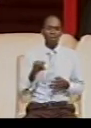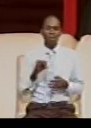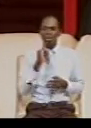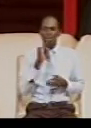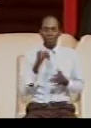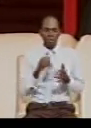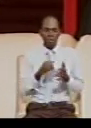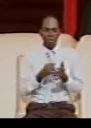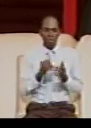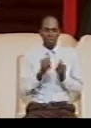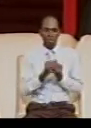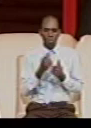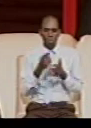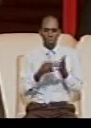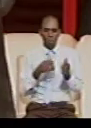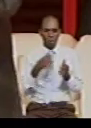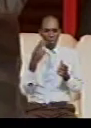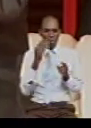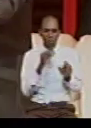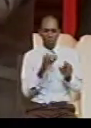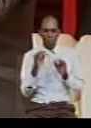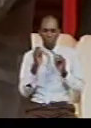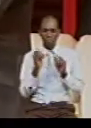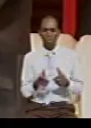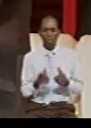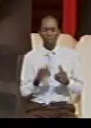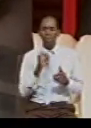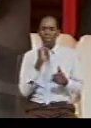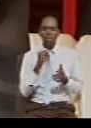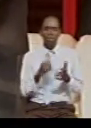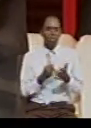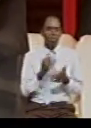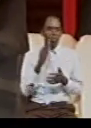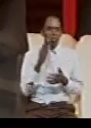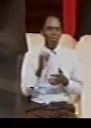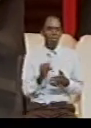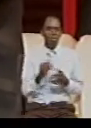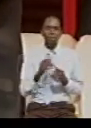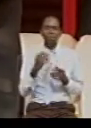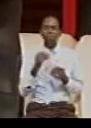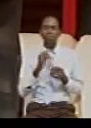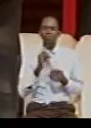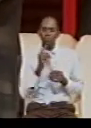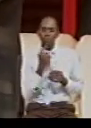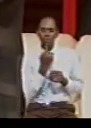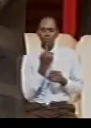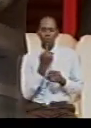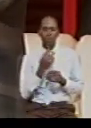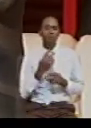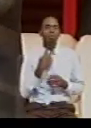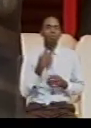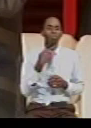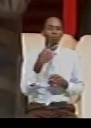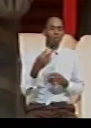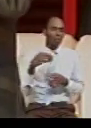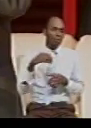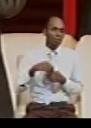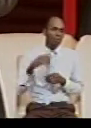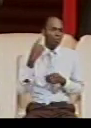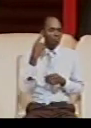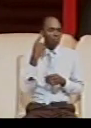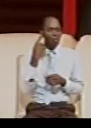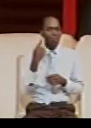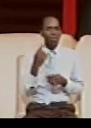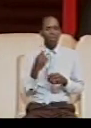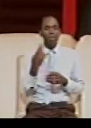by an audible voice? The Lord is telling us that once you receive Jesus into your heart, if Jesus